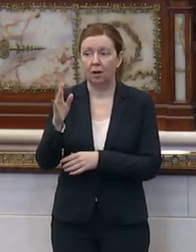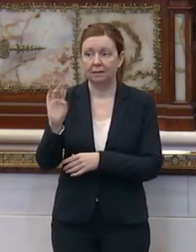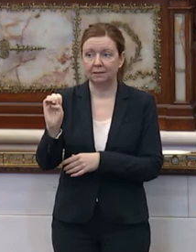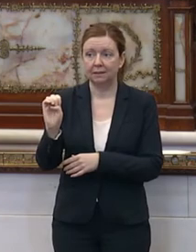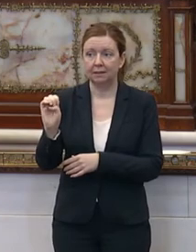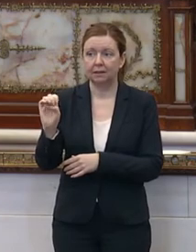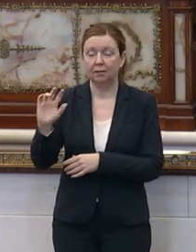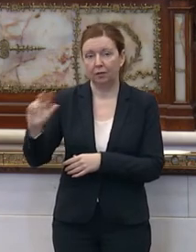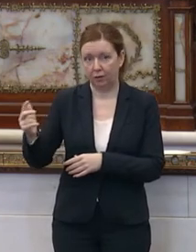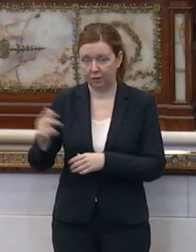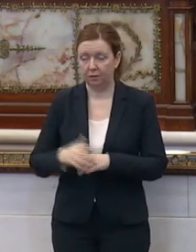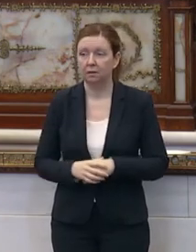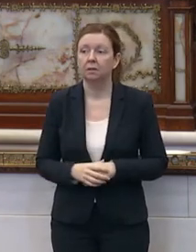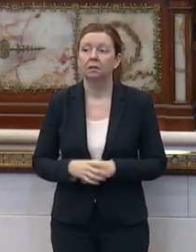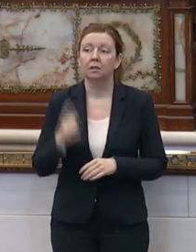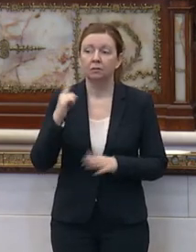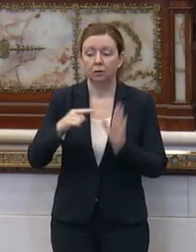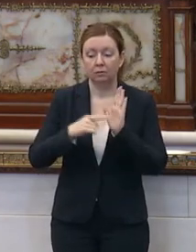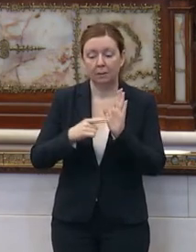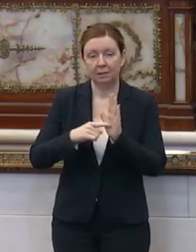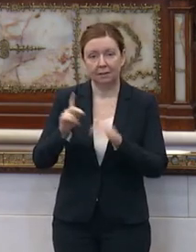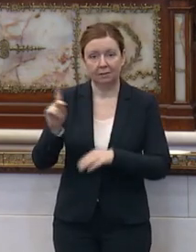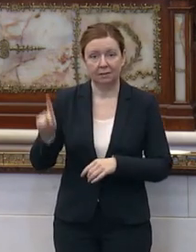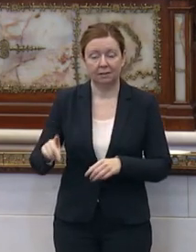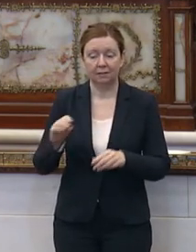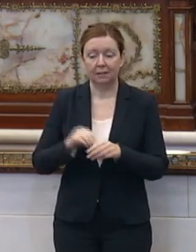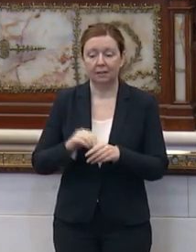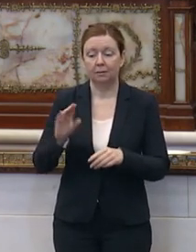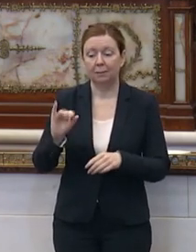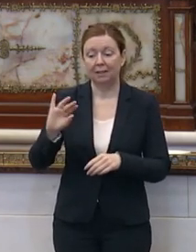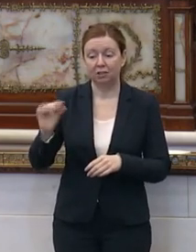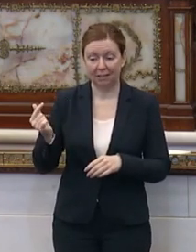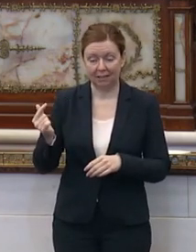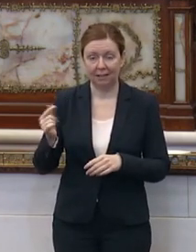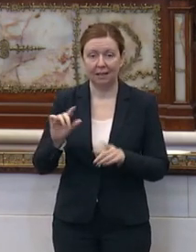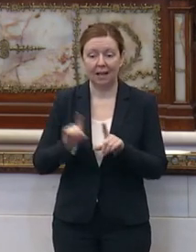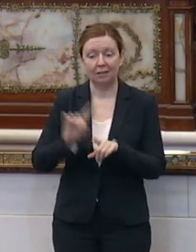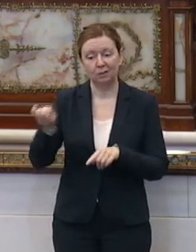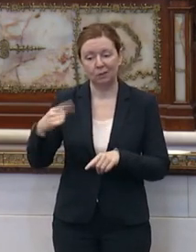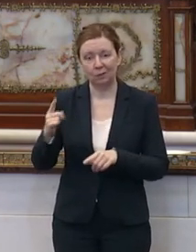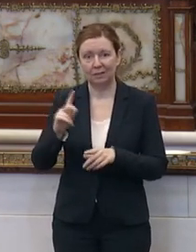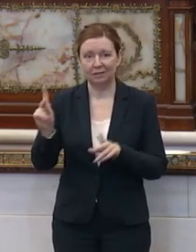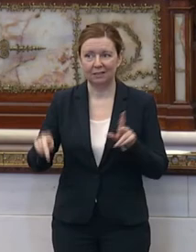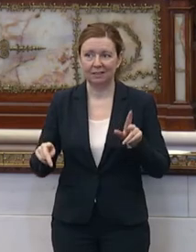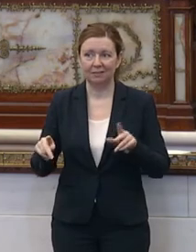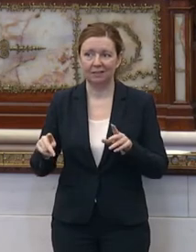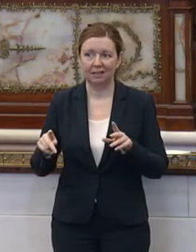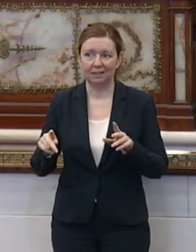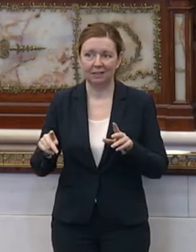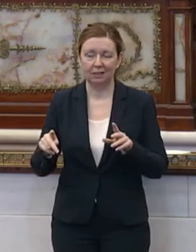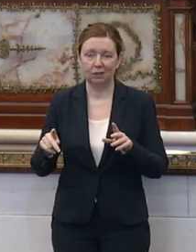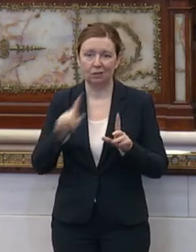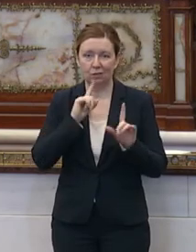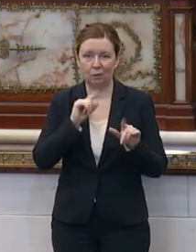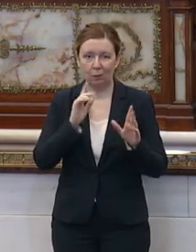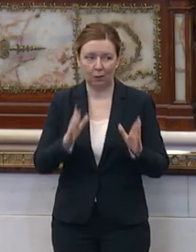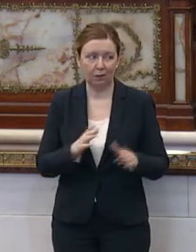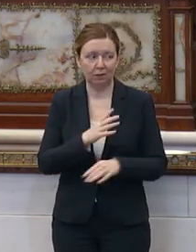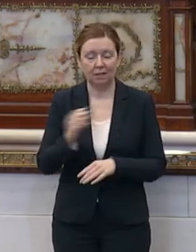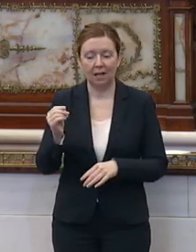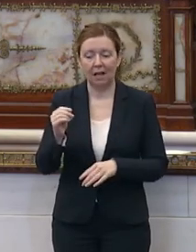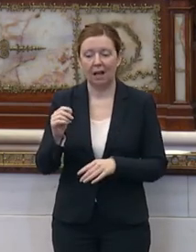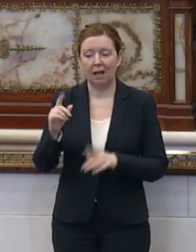Conte III, for representing Philadelphia in Beijing as the only Philadelphian reporters